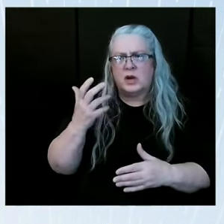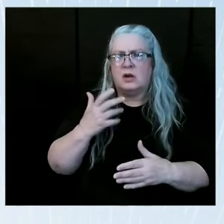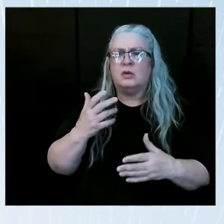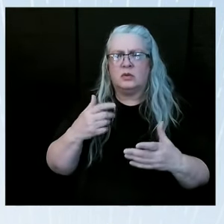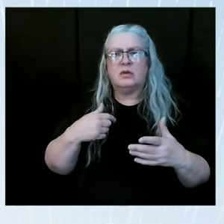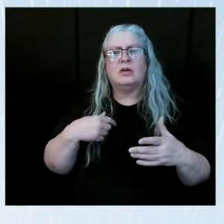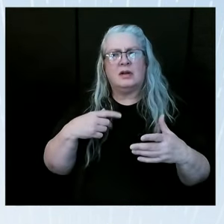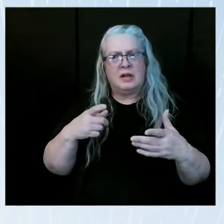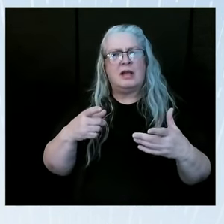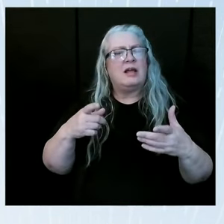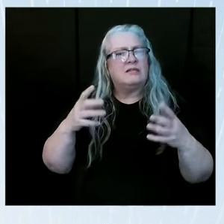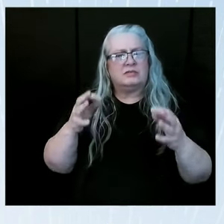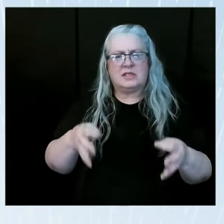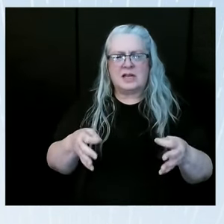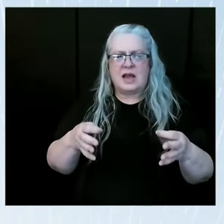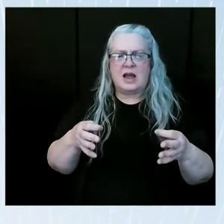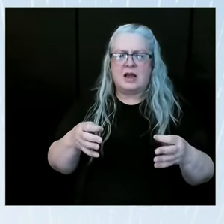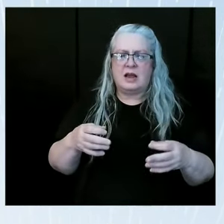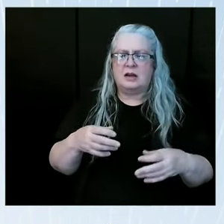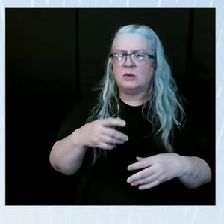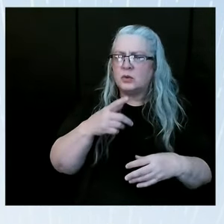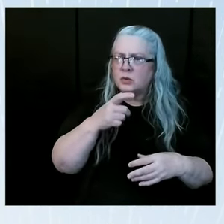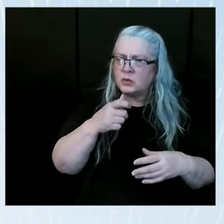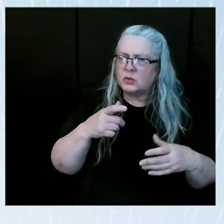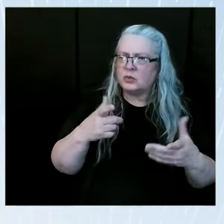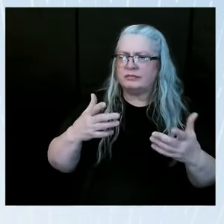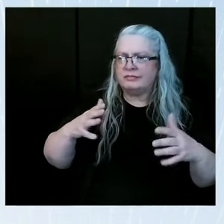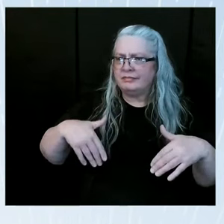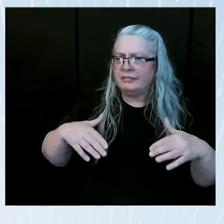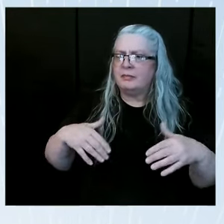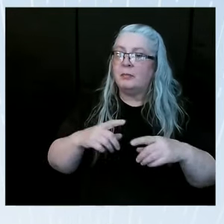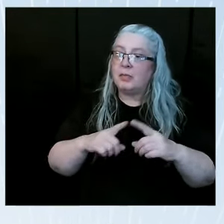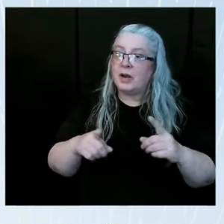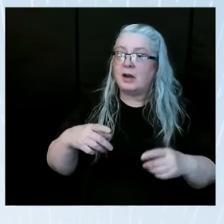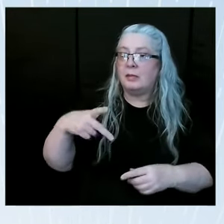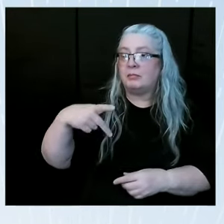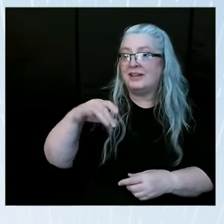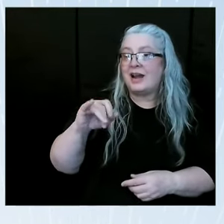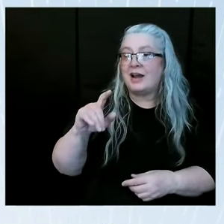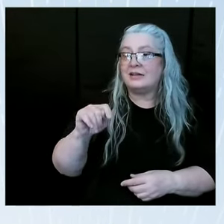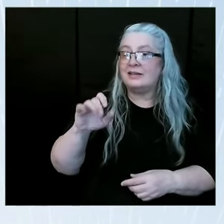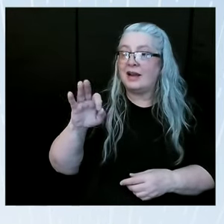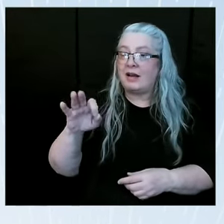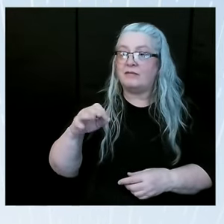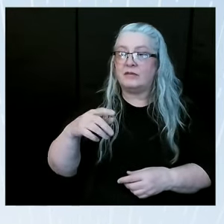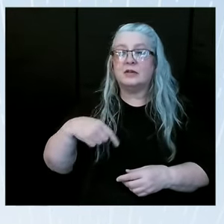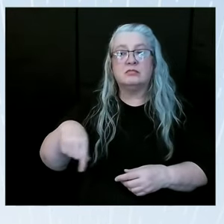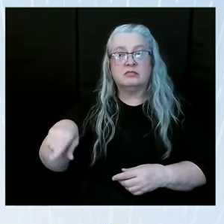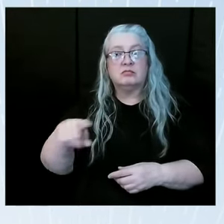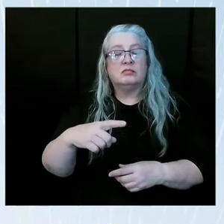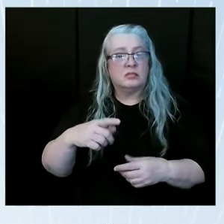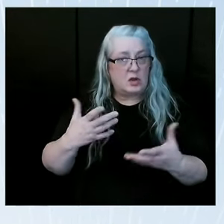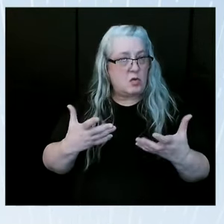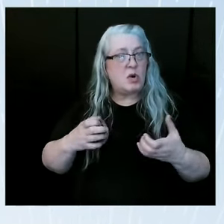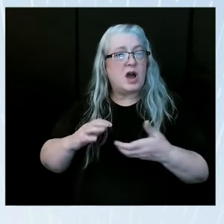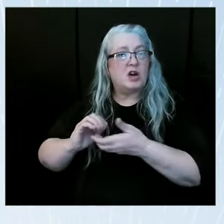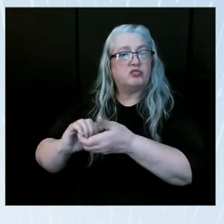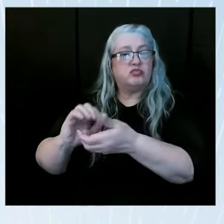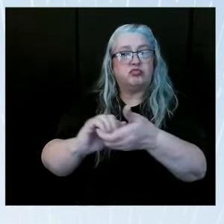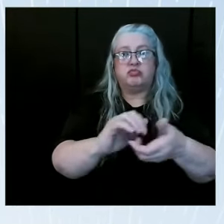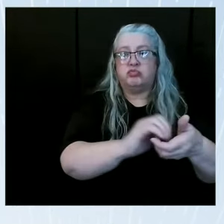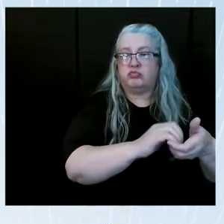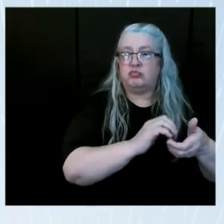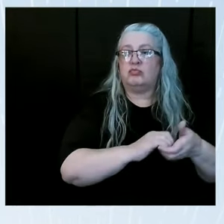with the PITF agencies to continue to address gaps in the services for human trafficking survivors. In